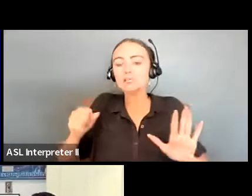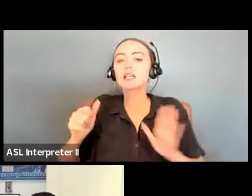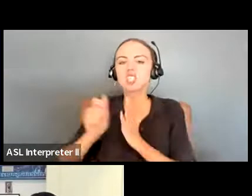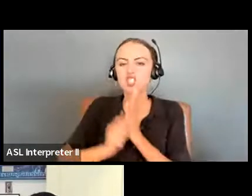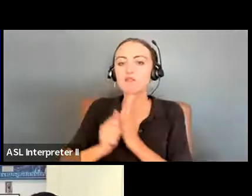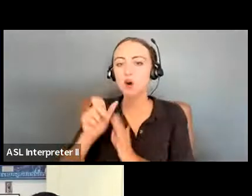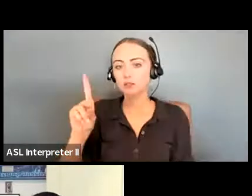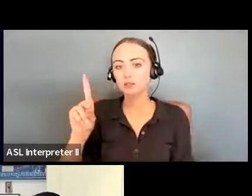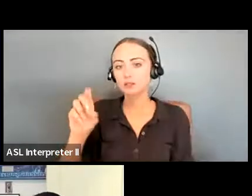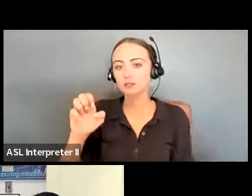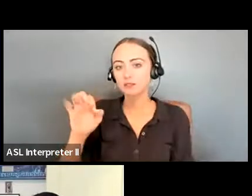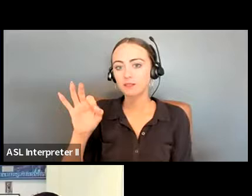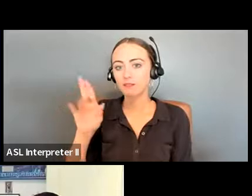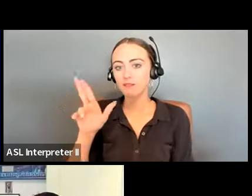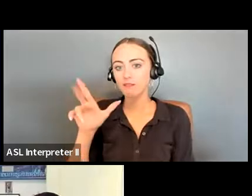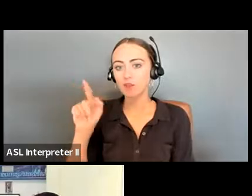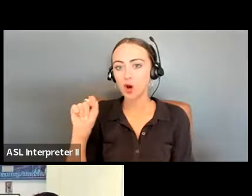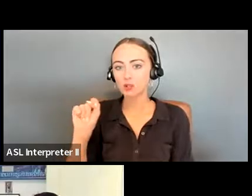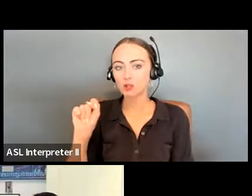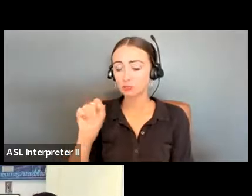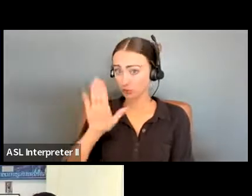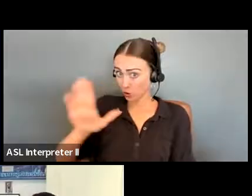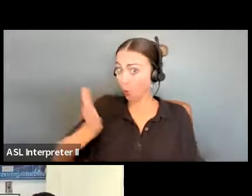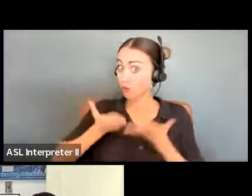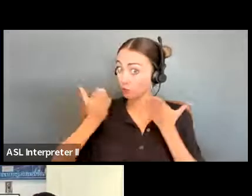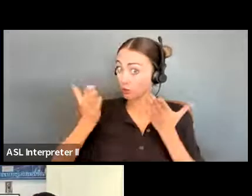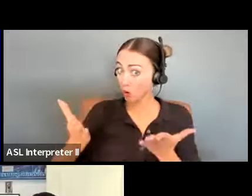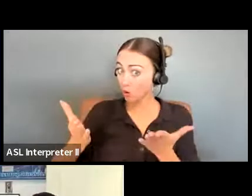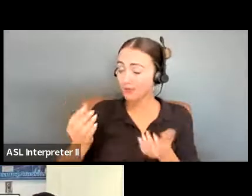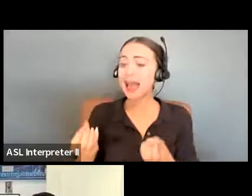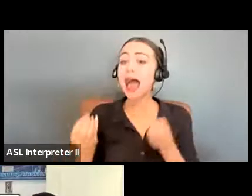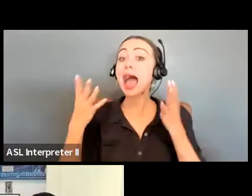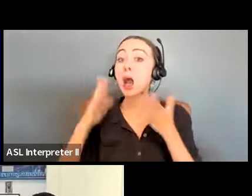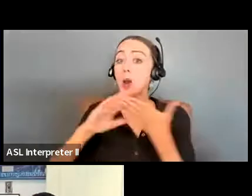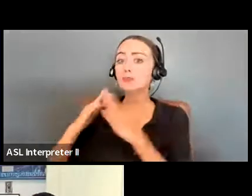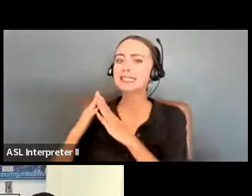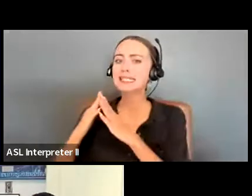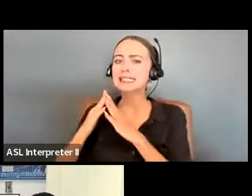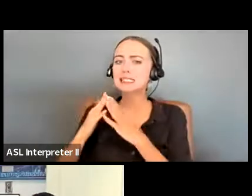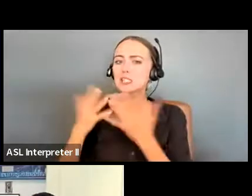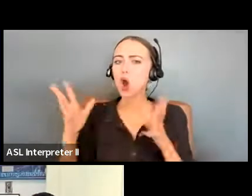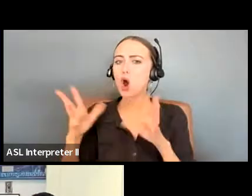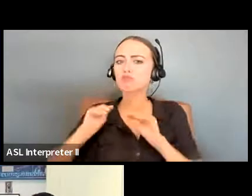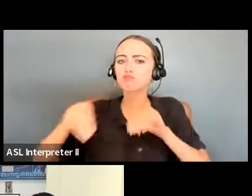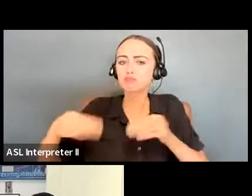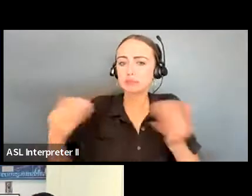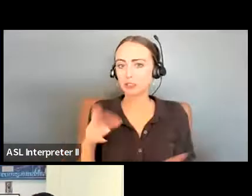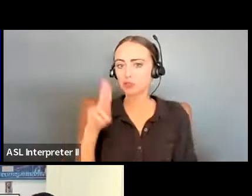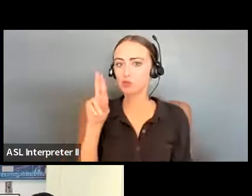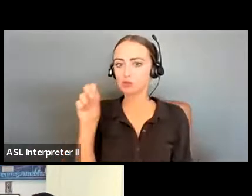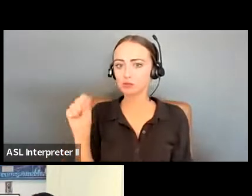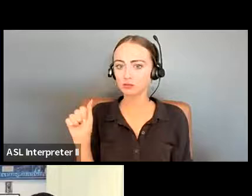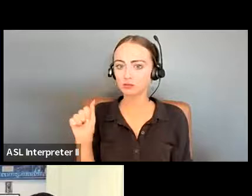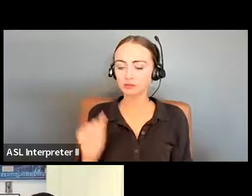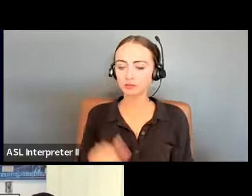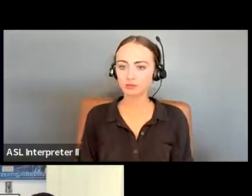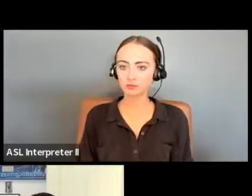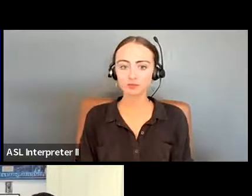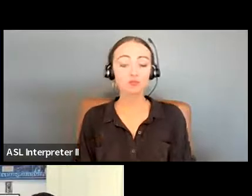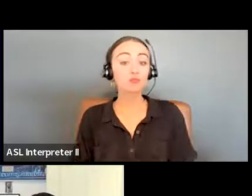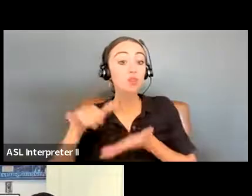default. What you're proposing here, how many cities do that in the United States? New